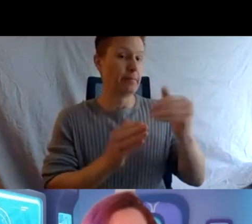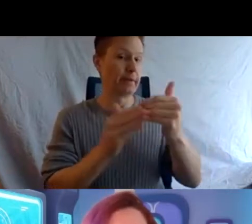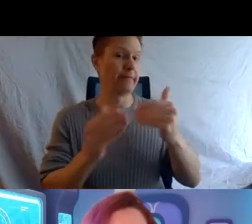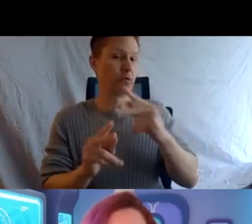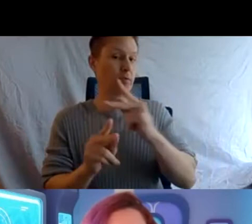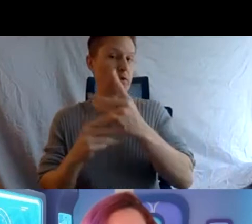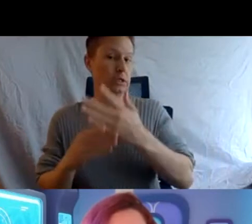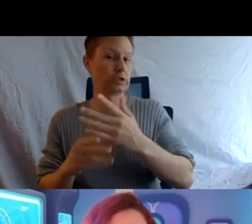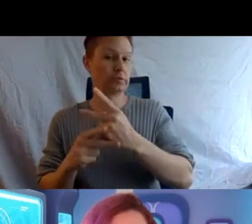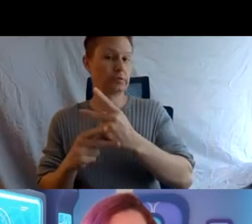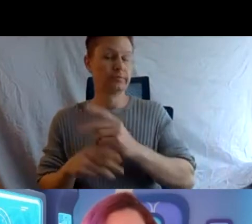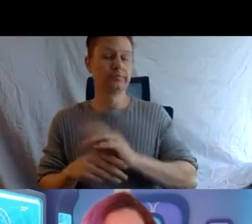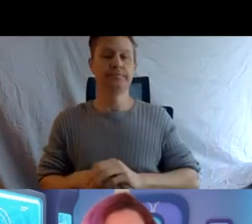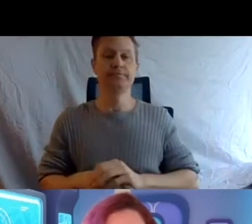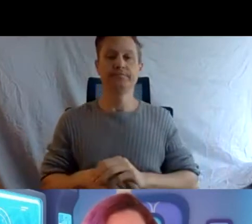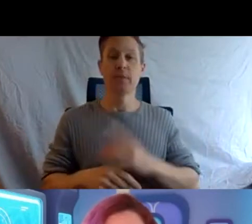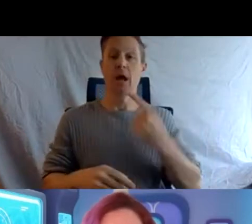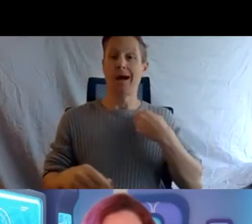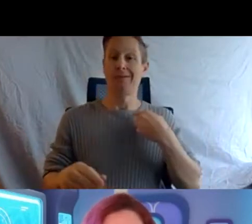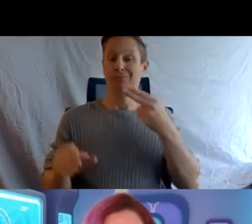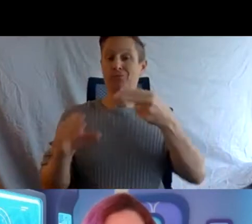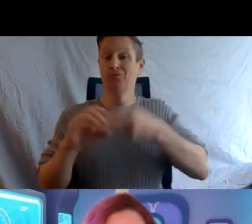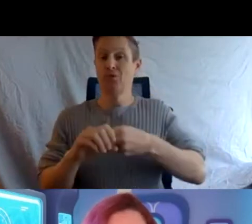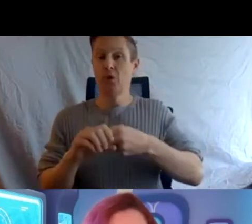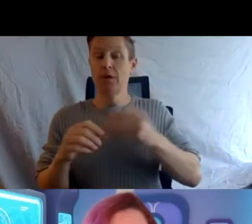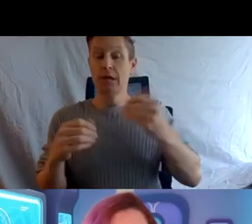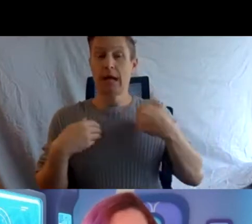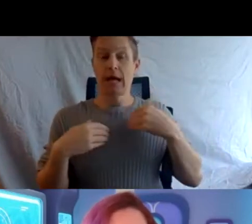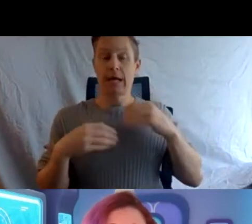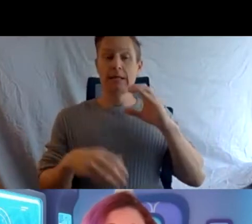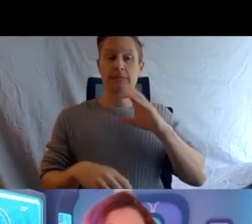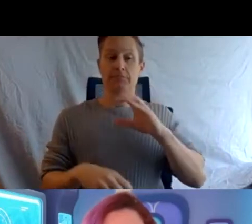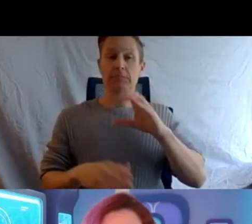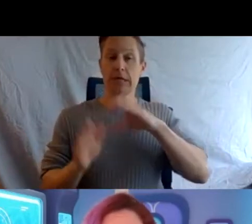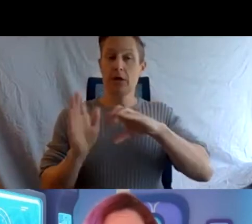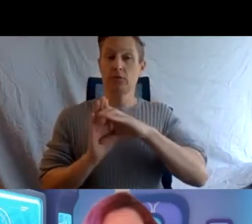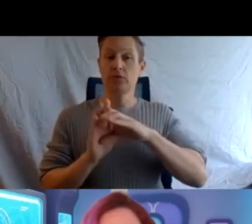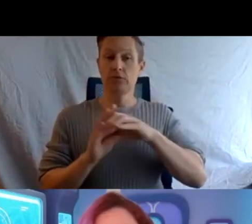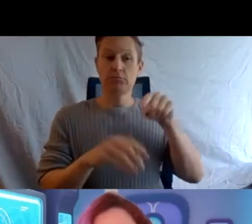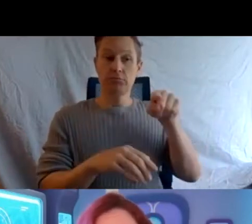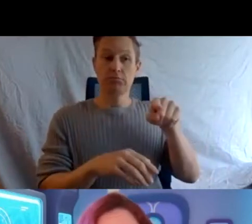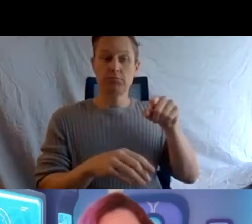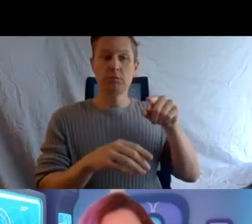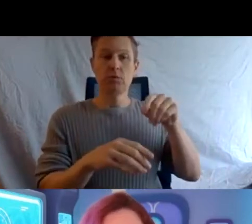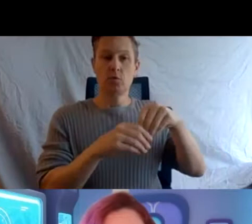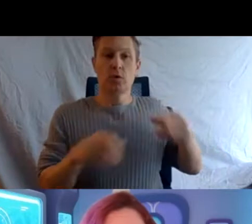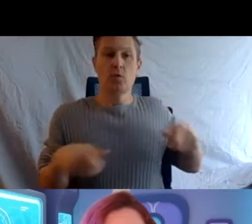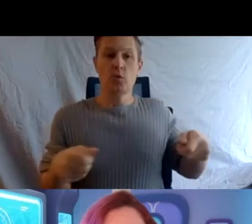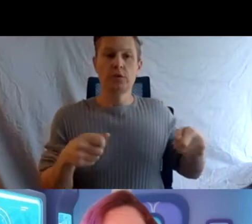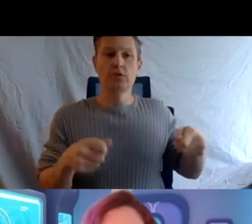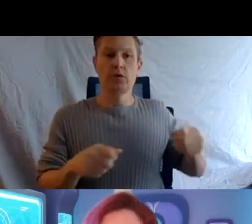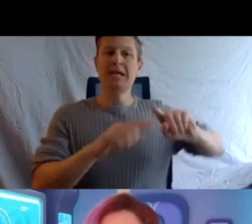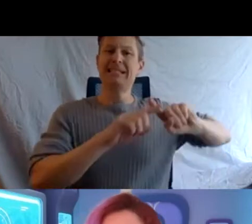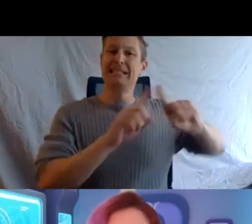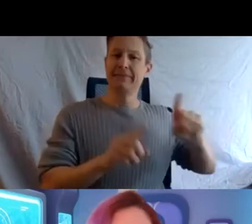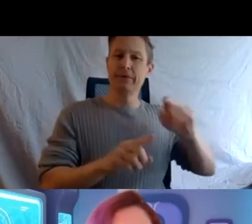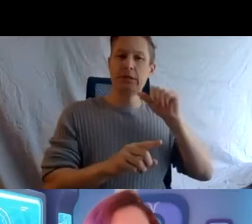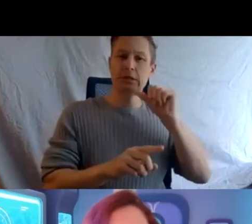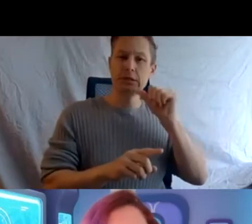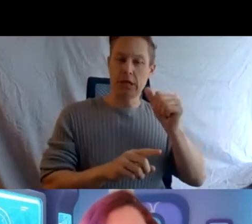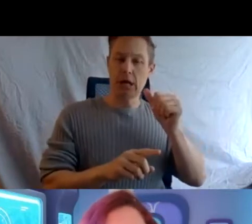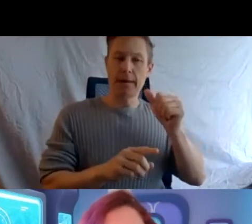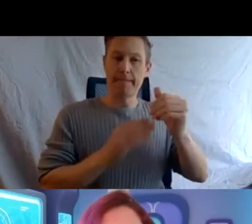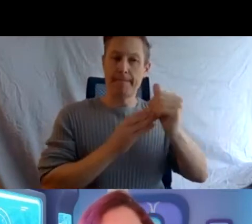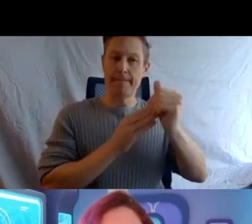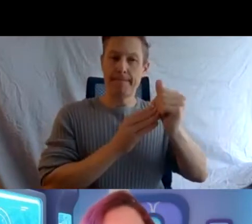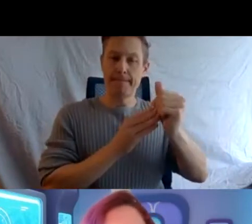had a character in the wheelchair. It was one of the different characters, which I can get to. So I did a little digging,